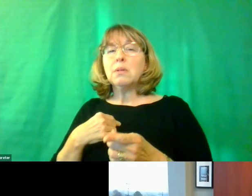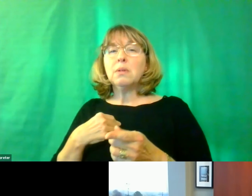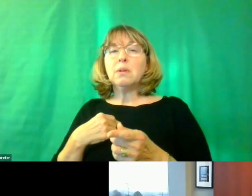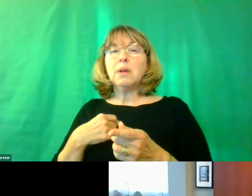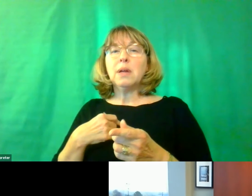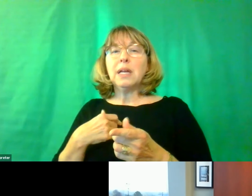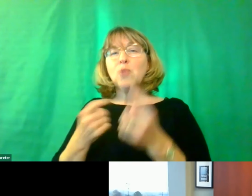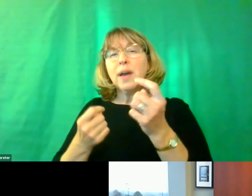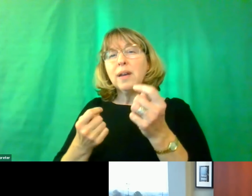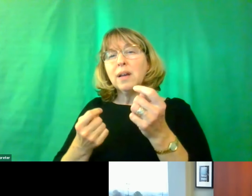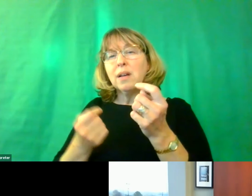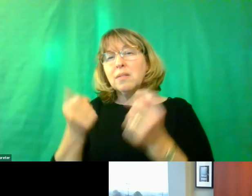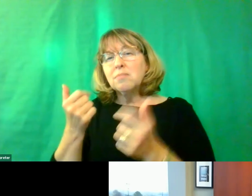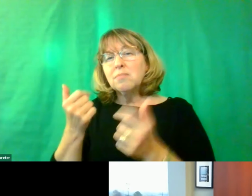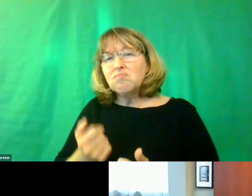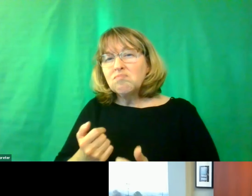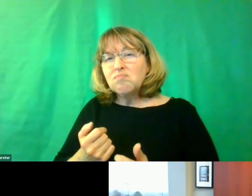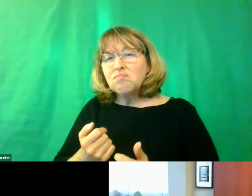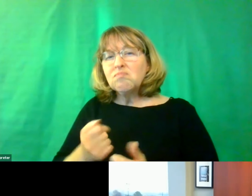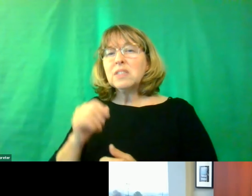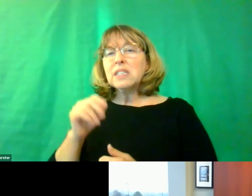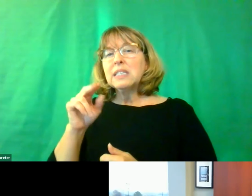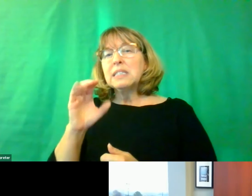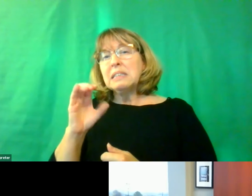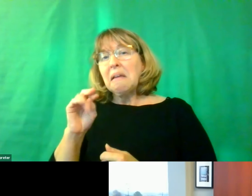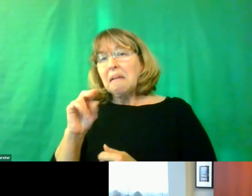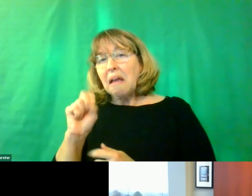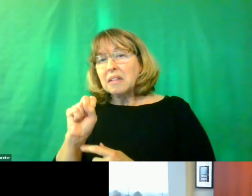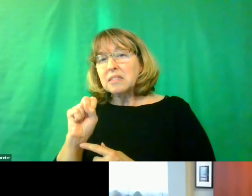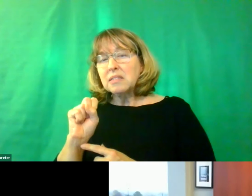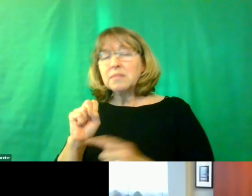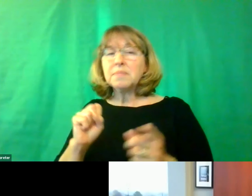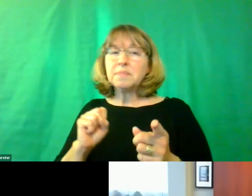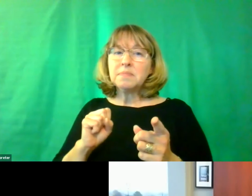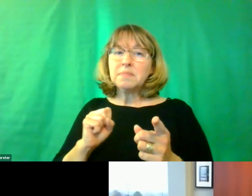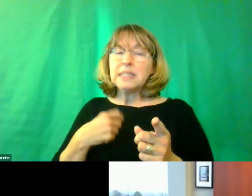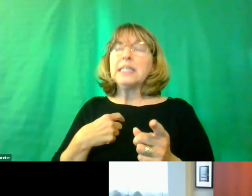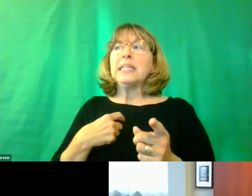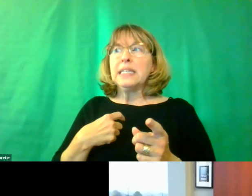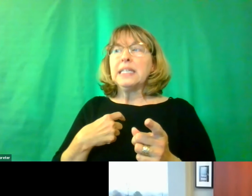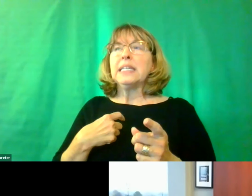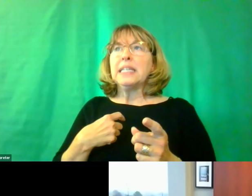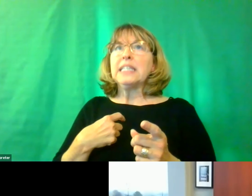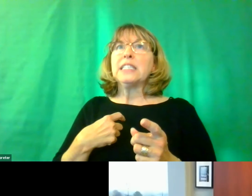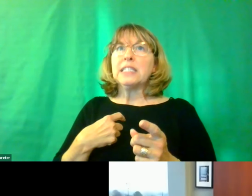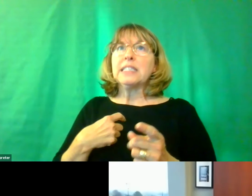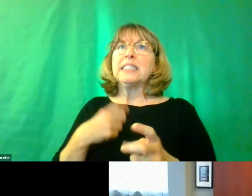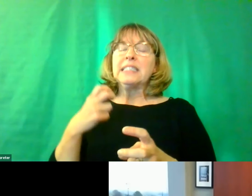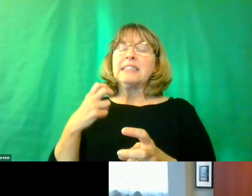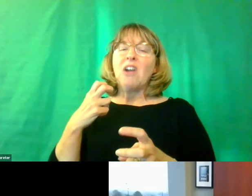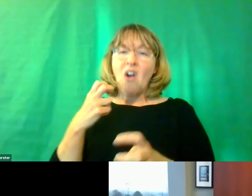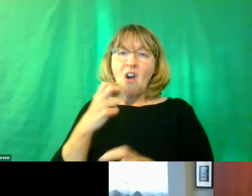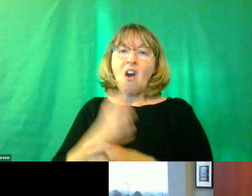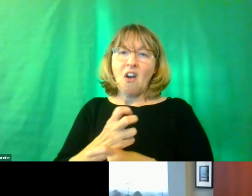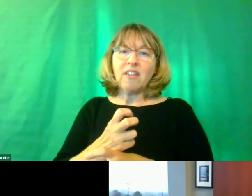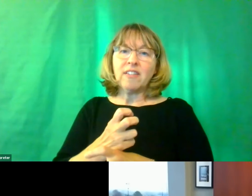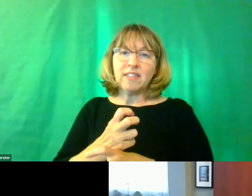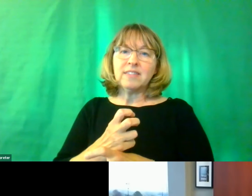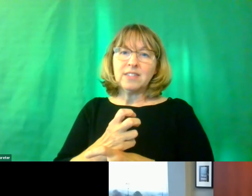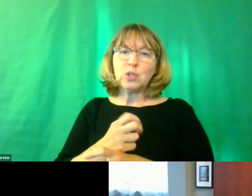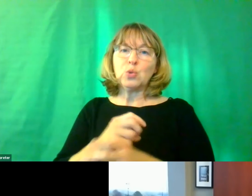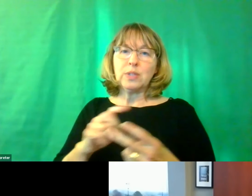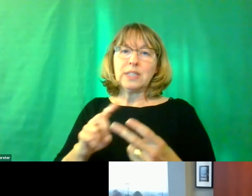out of the CNS and change some of these disorders? It's very difficult to do the latter. I know people have proposed doing what's called